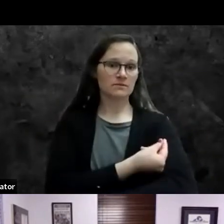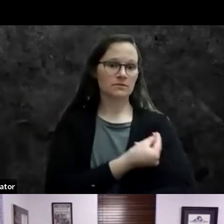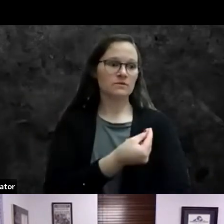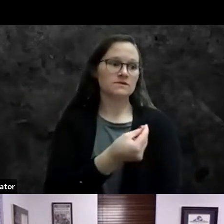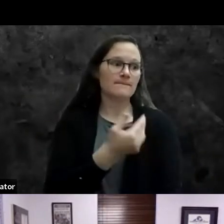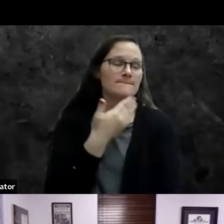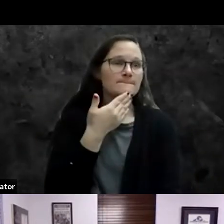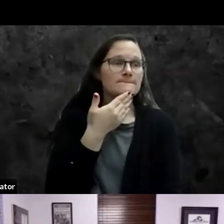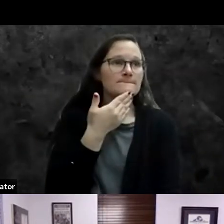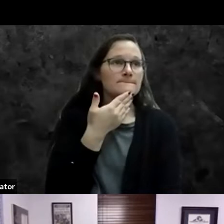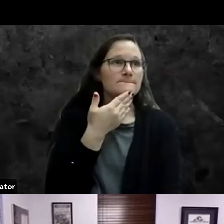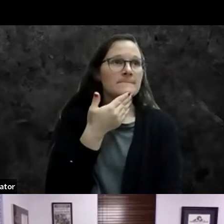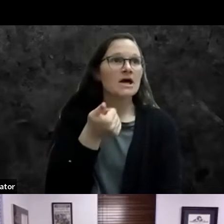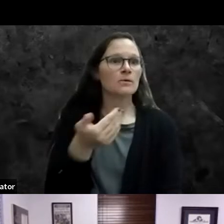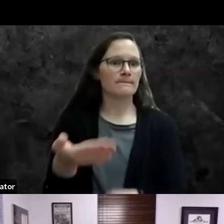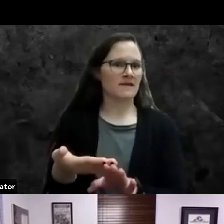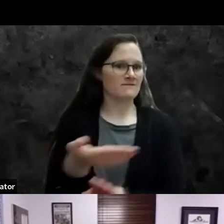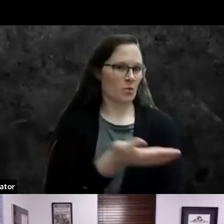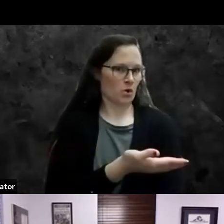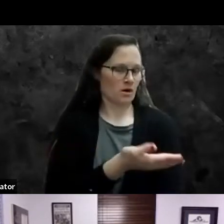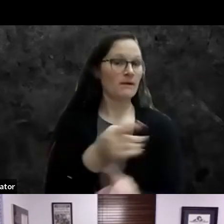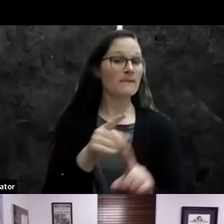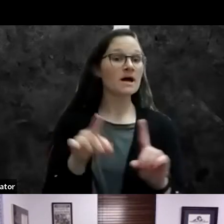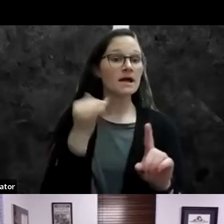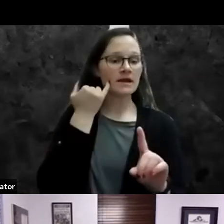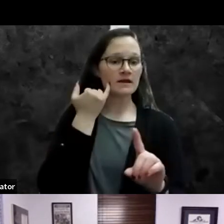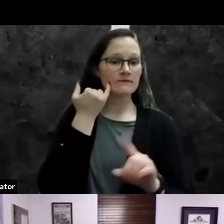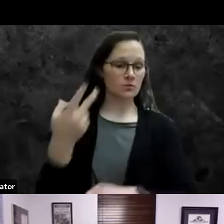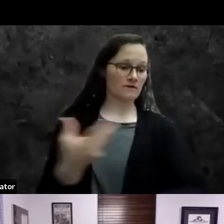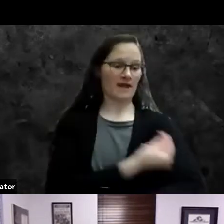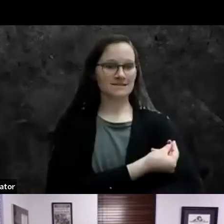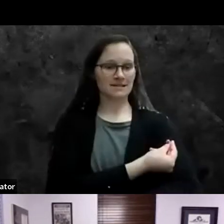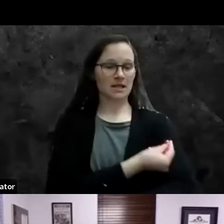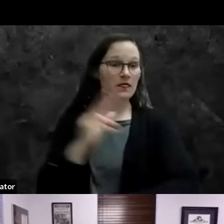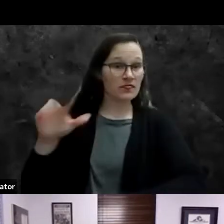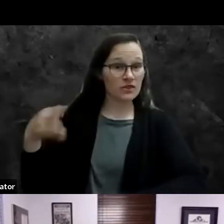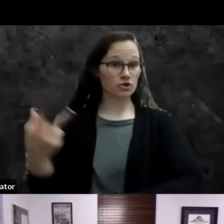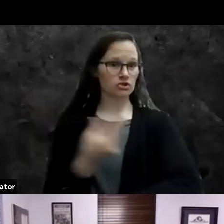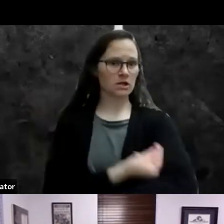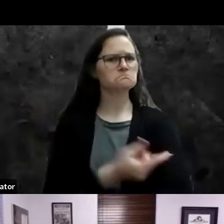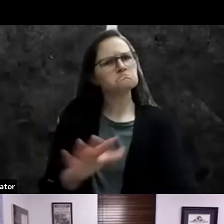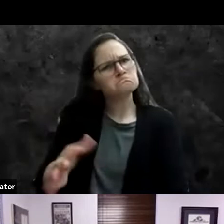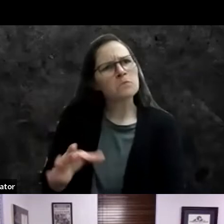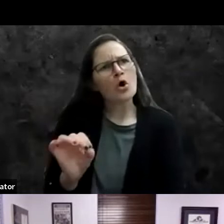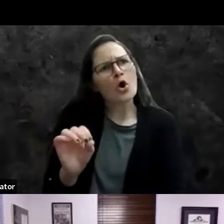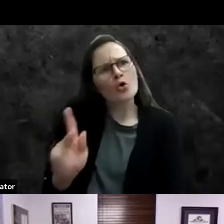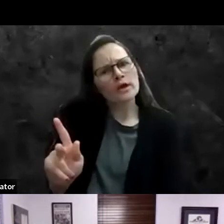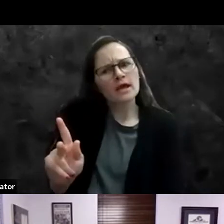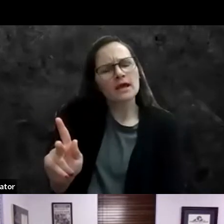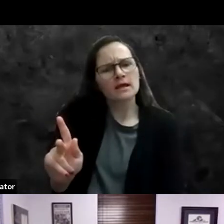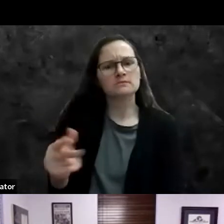pedal that, it still, if you are vaccinated and boosted, does an okay job at protecting you from being